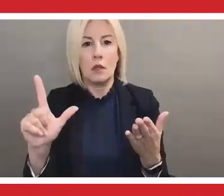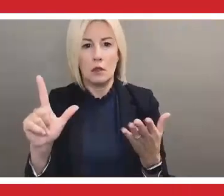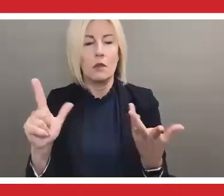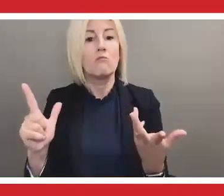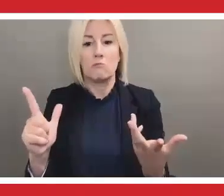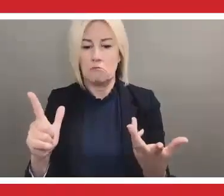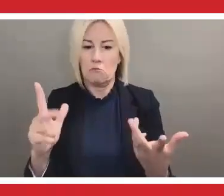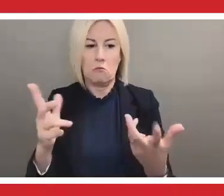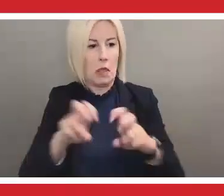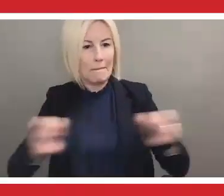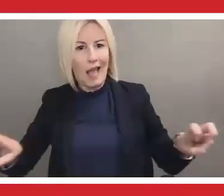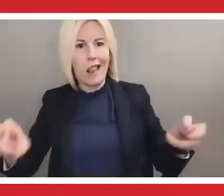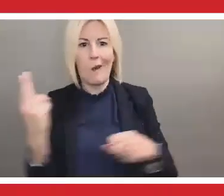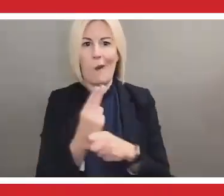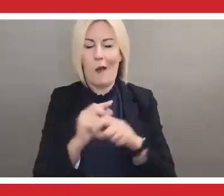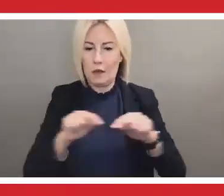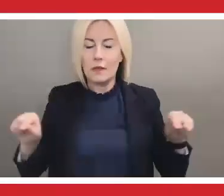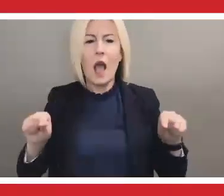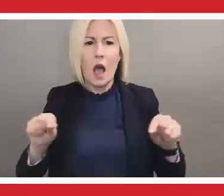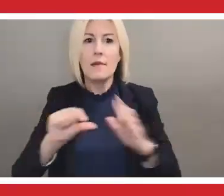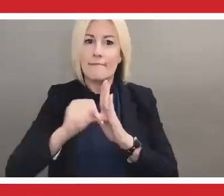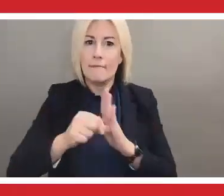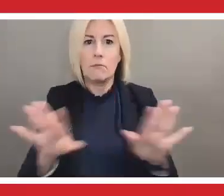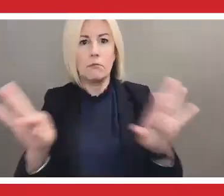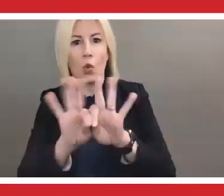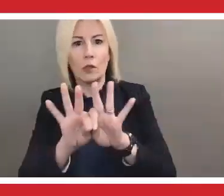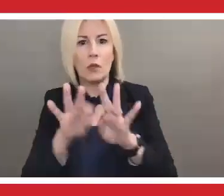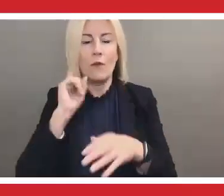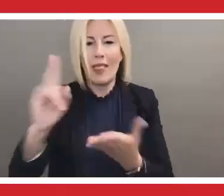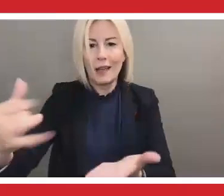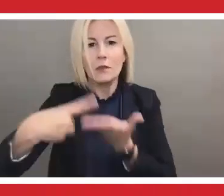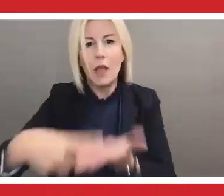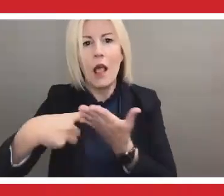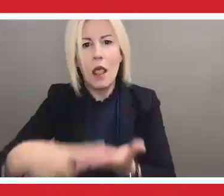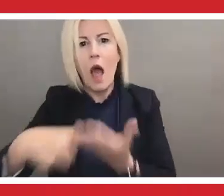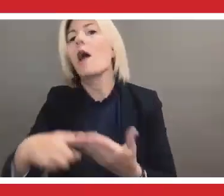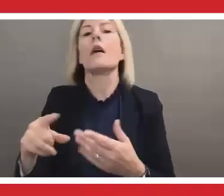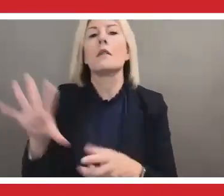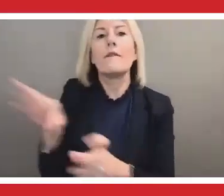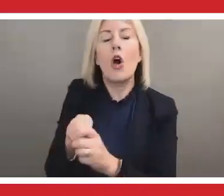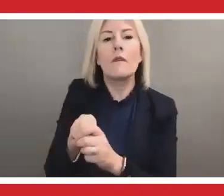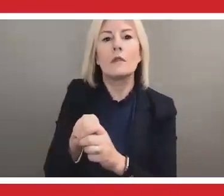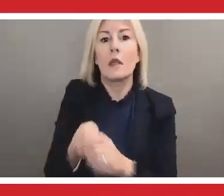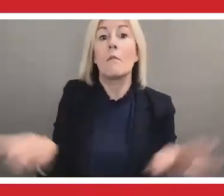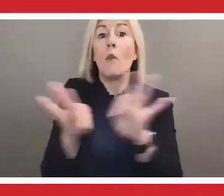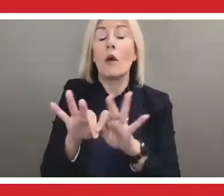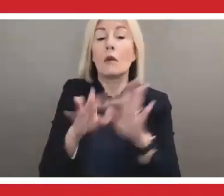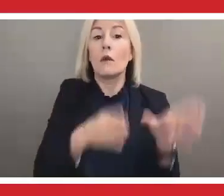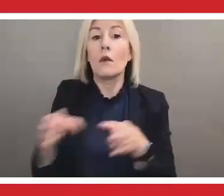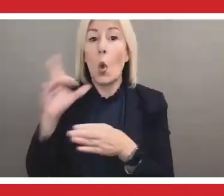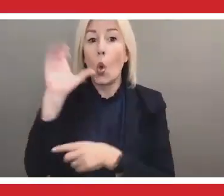and underline its importance to the global digital dialogue, as it consists of the key individuals representing